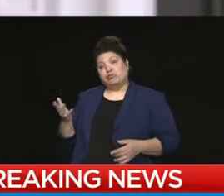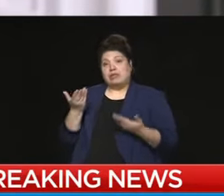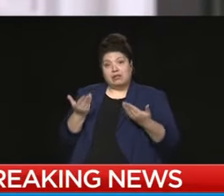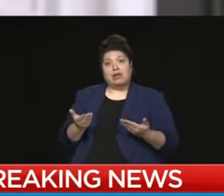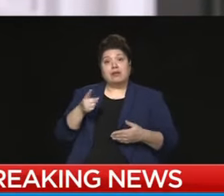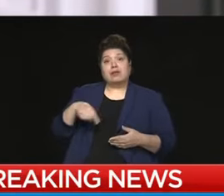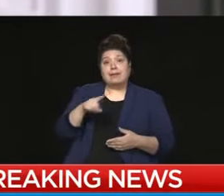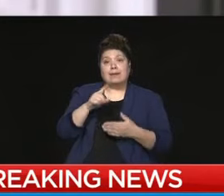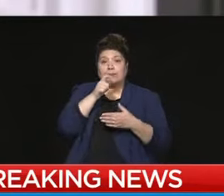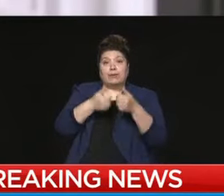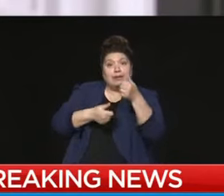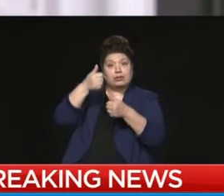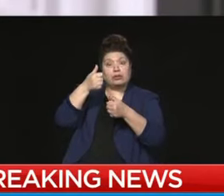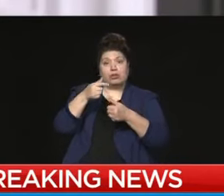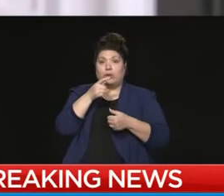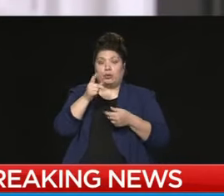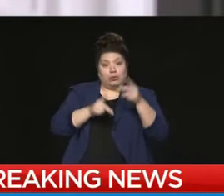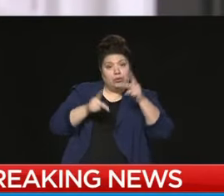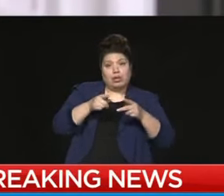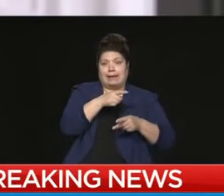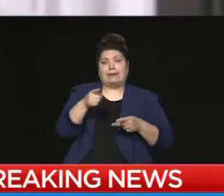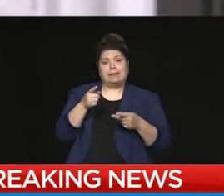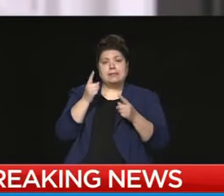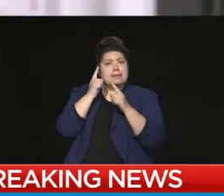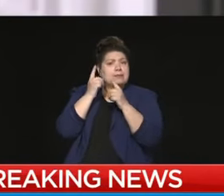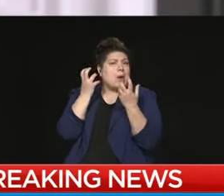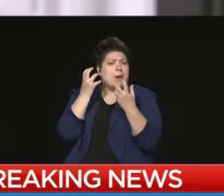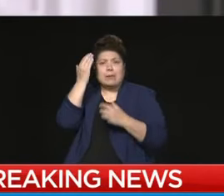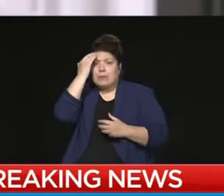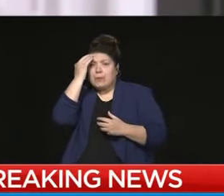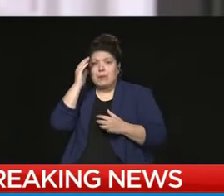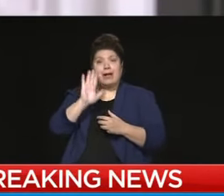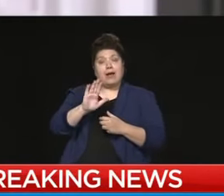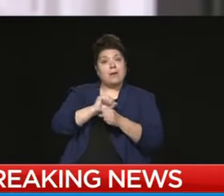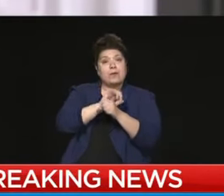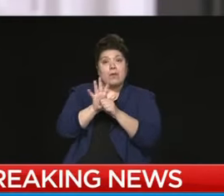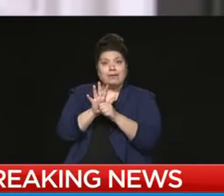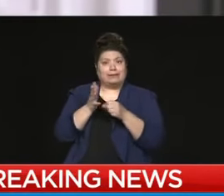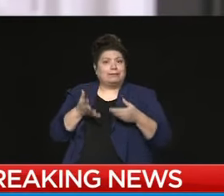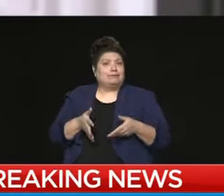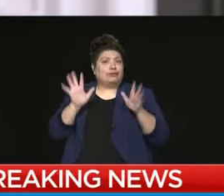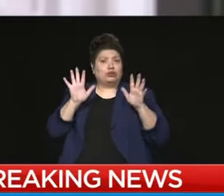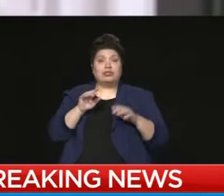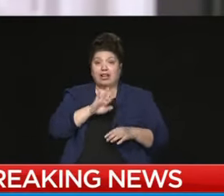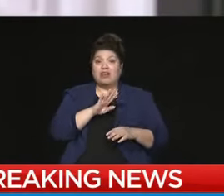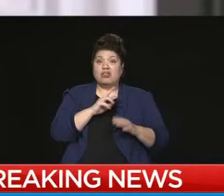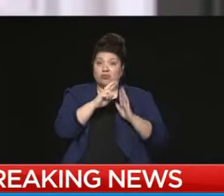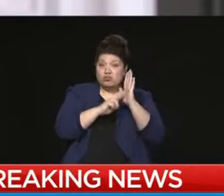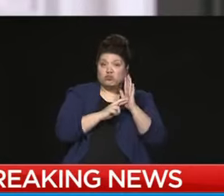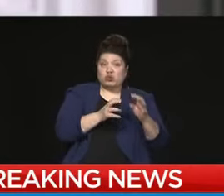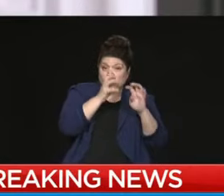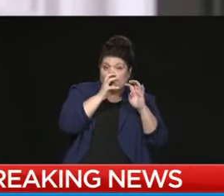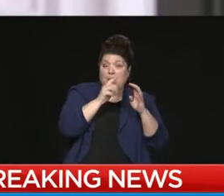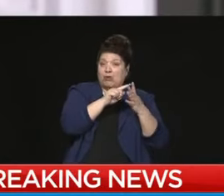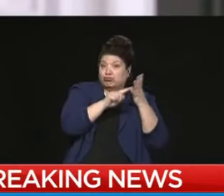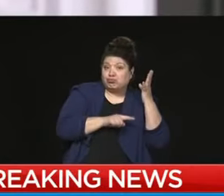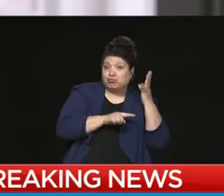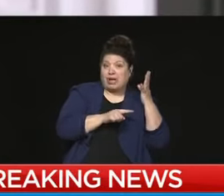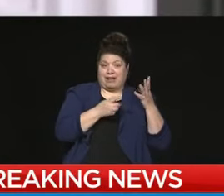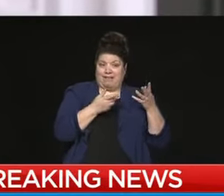is a desire to know when this is going to be over, how soon we're going to be able to start getting back to